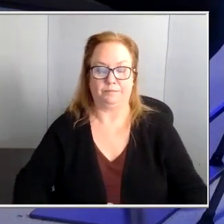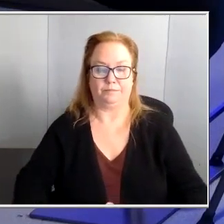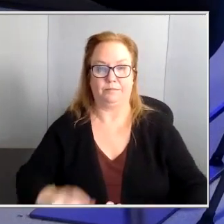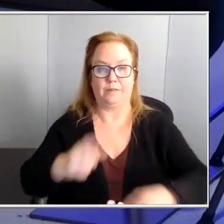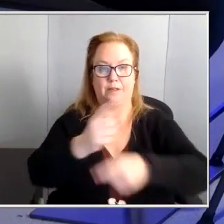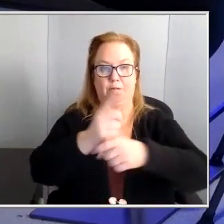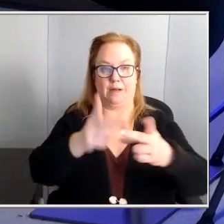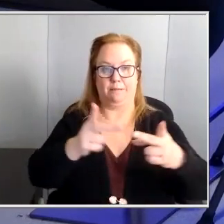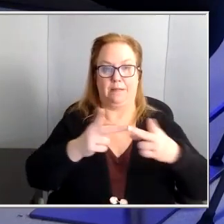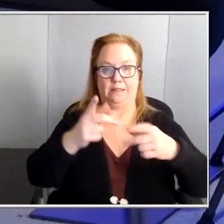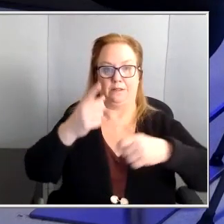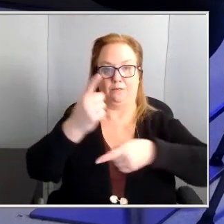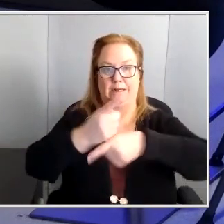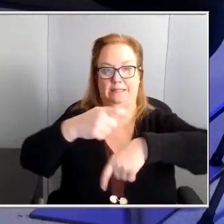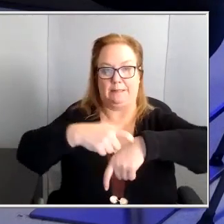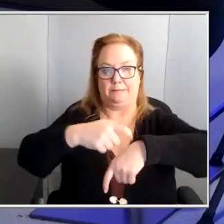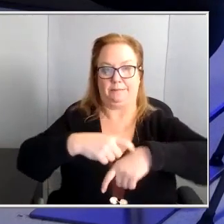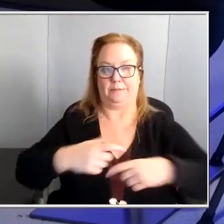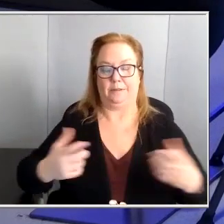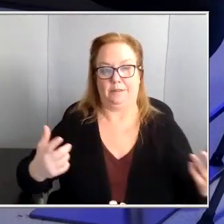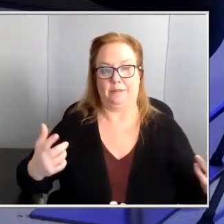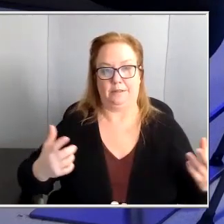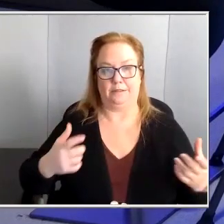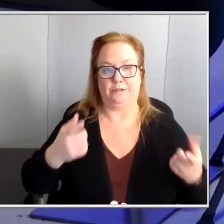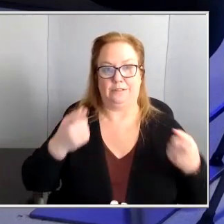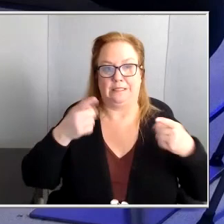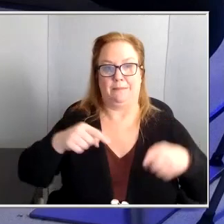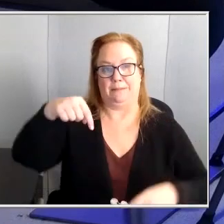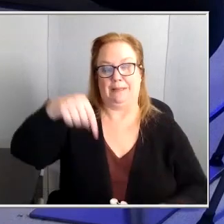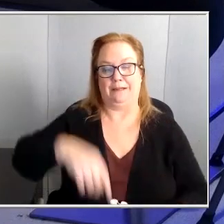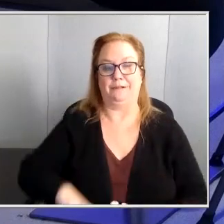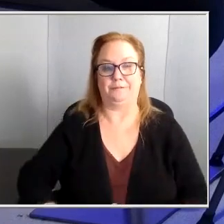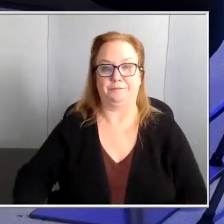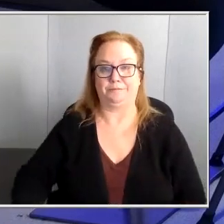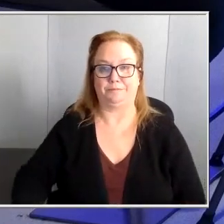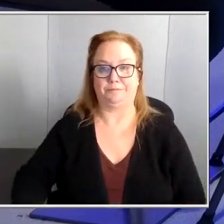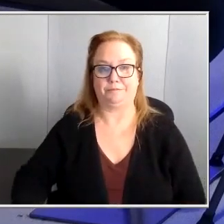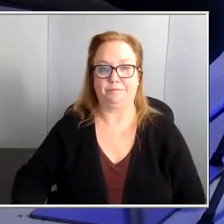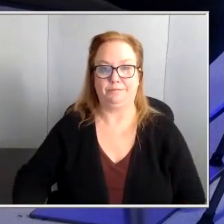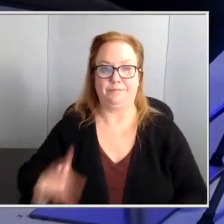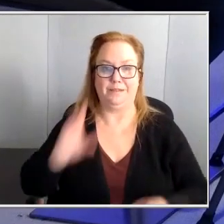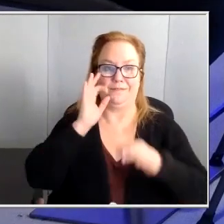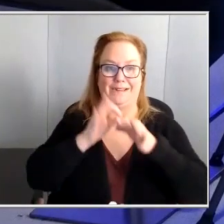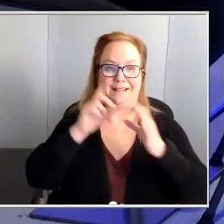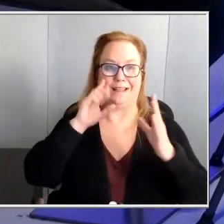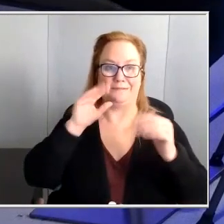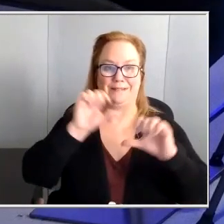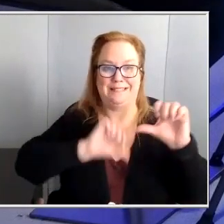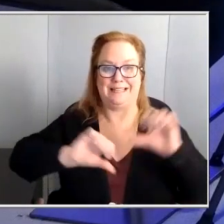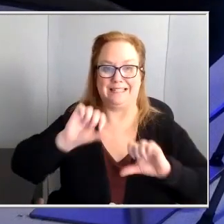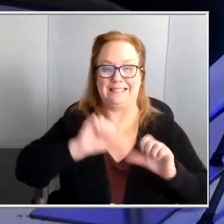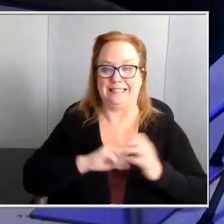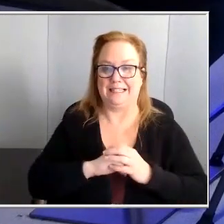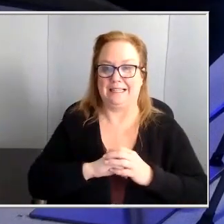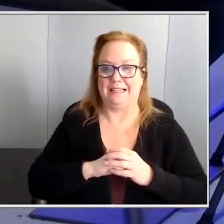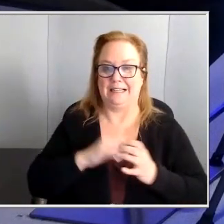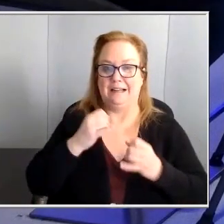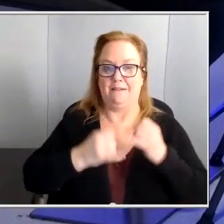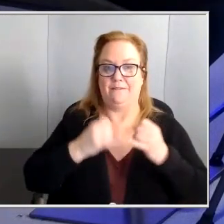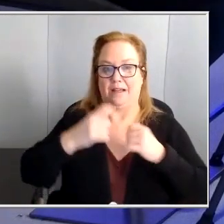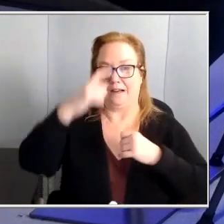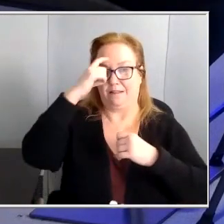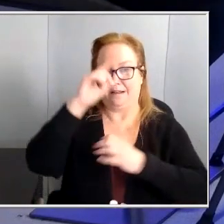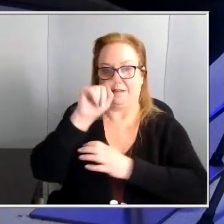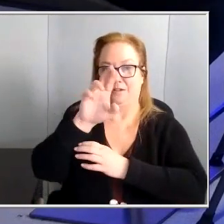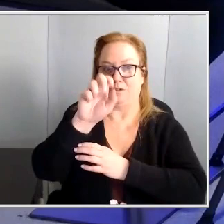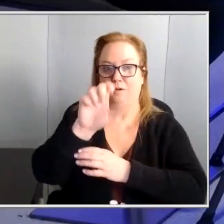place at the right time. Yeah. I just happened to be here. Faith, hope, and science. Faith, hope, and science. All right, final thoughts, Tracy.